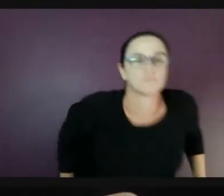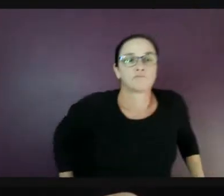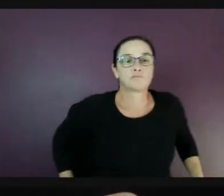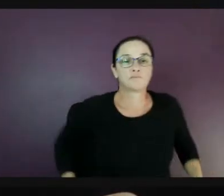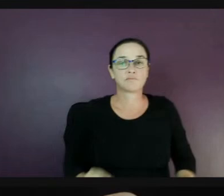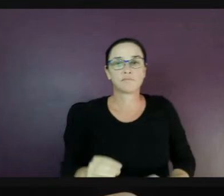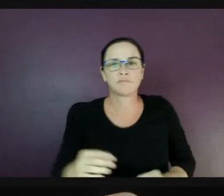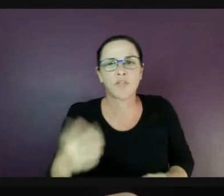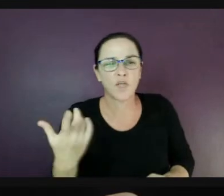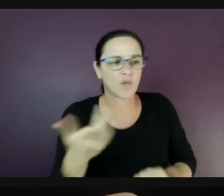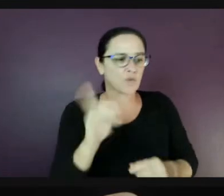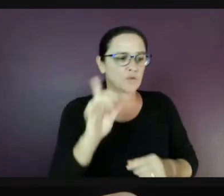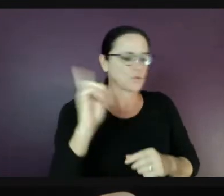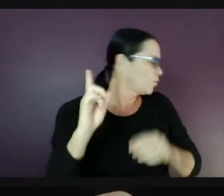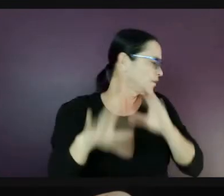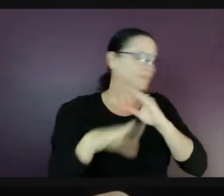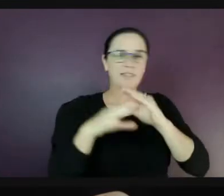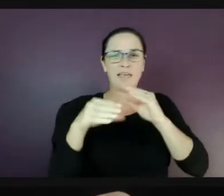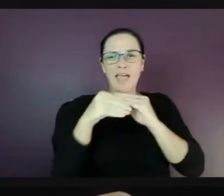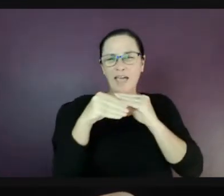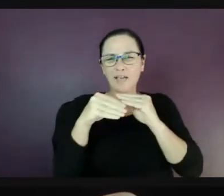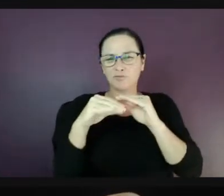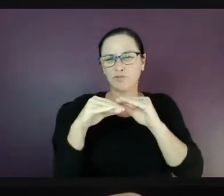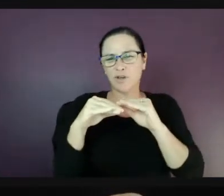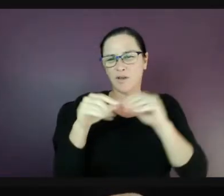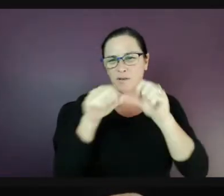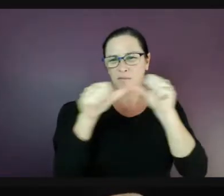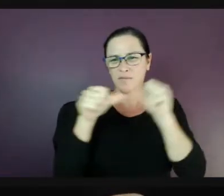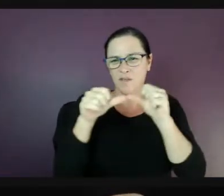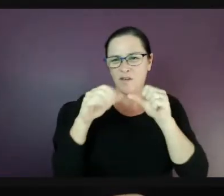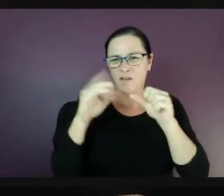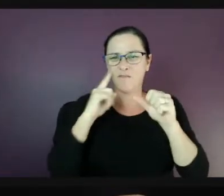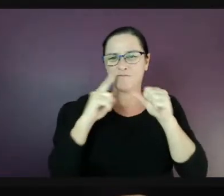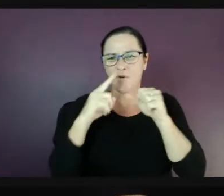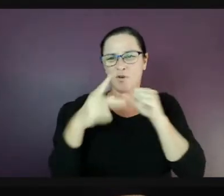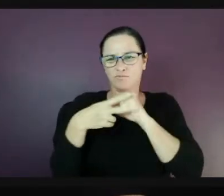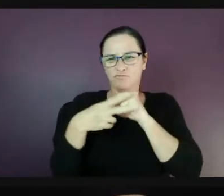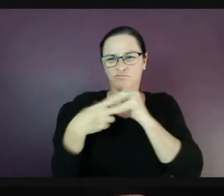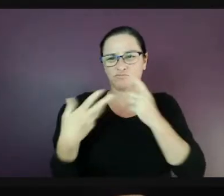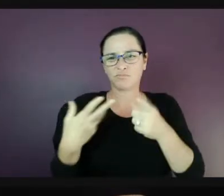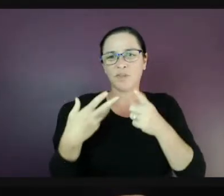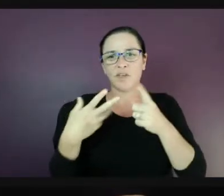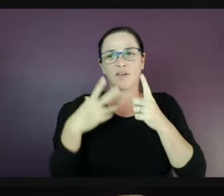the extra haul? Well, it used to be up until